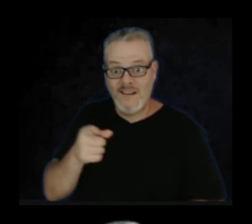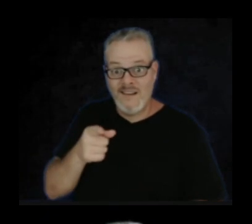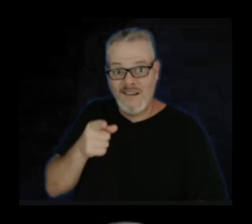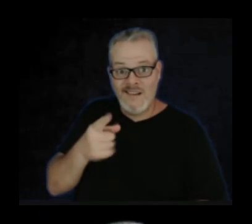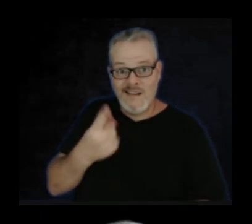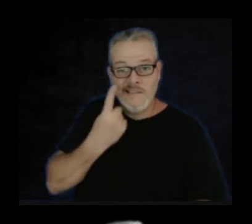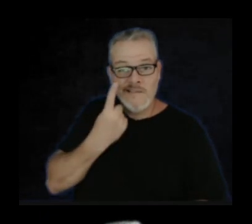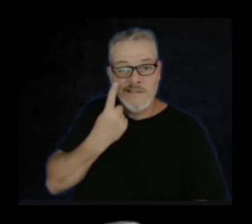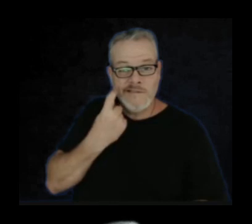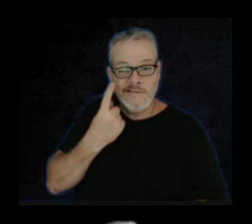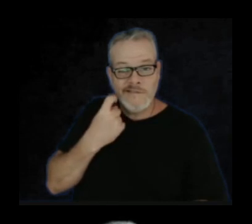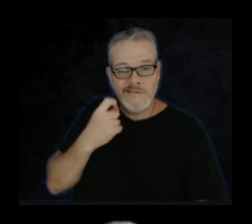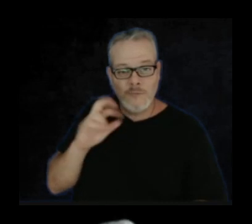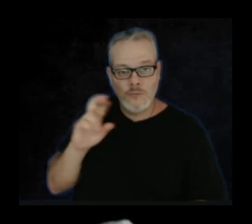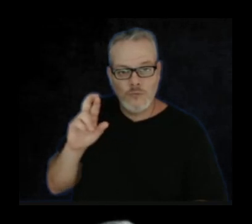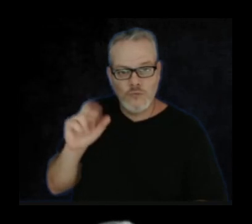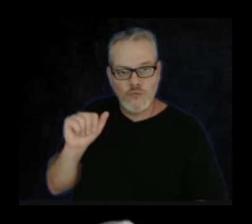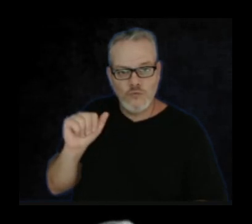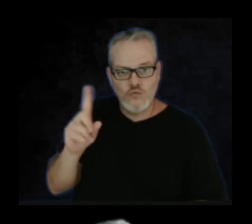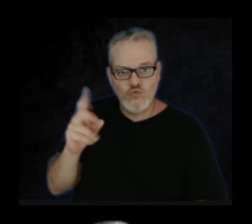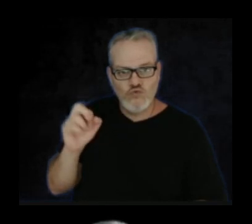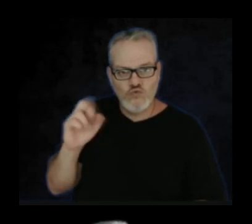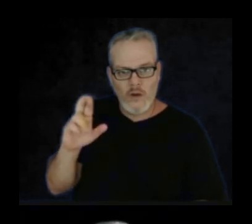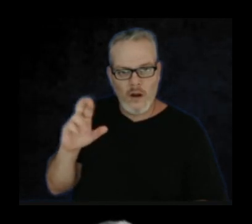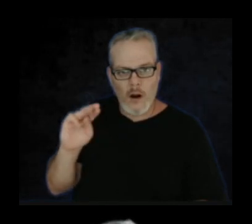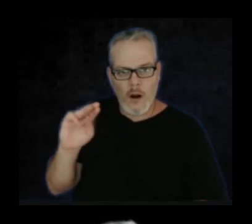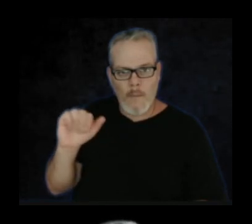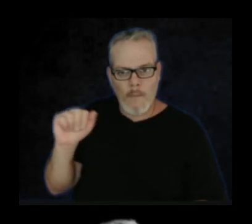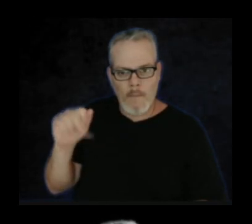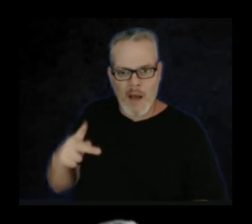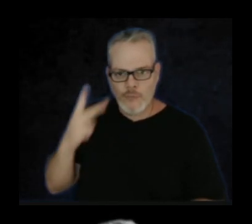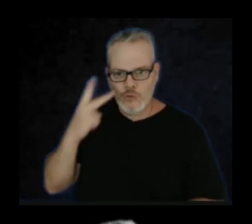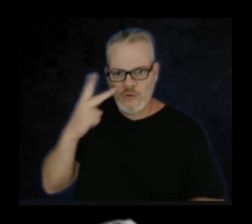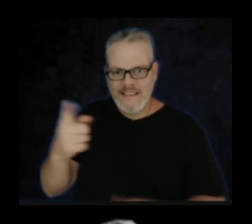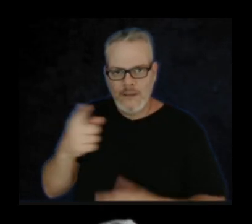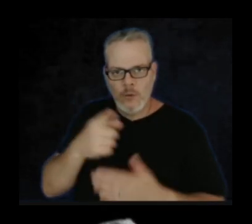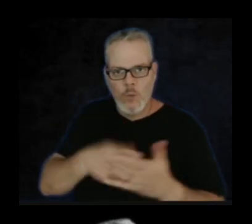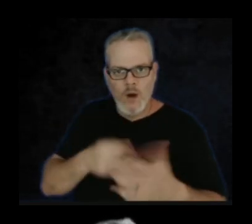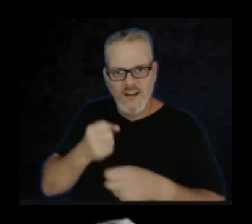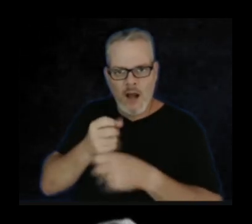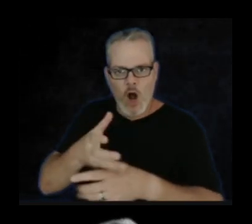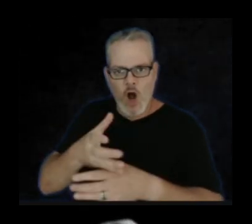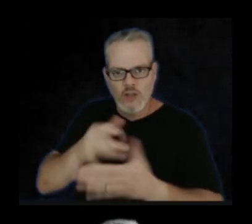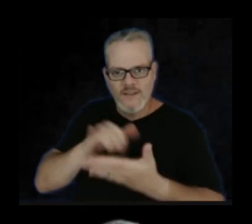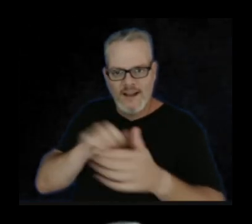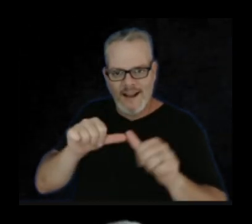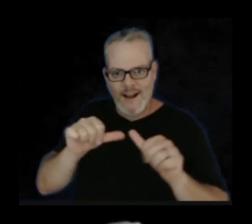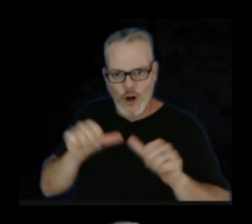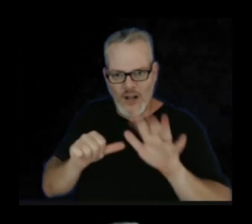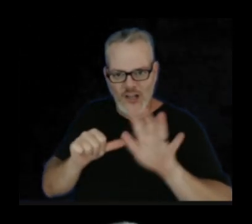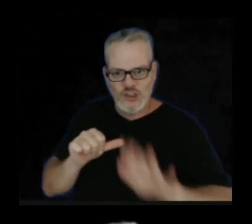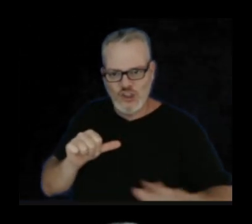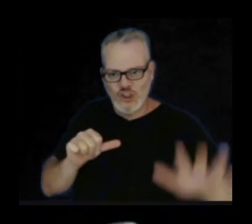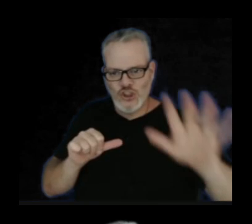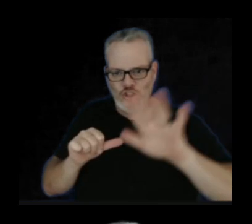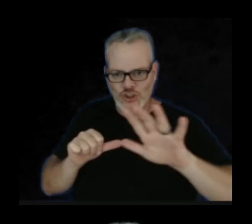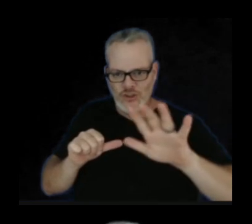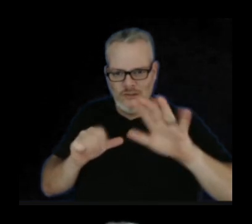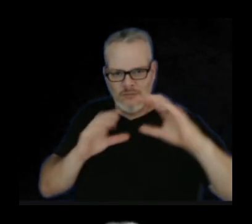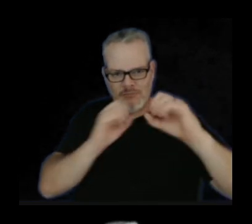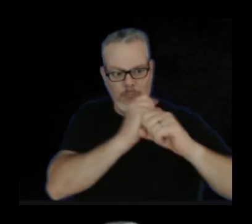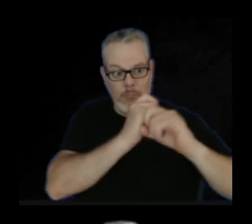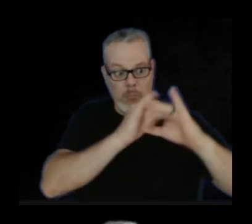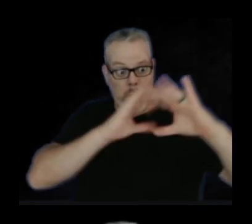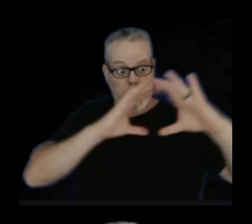that's been updated showing the cumulative effect of that eruption with subsidence at the summit, the dike opening here in this Mauna